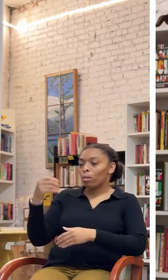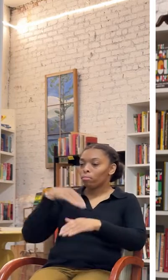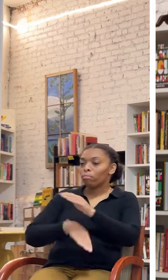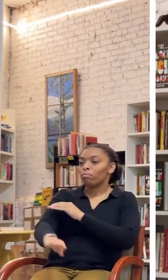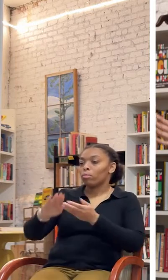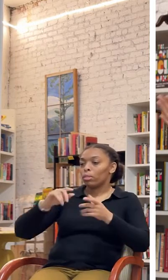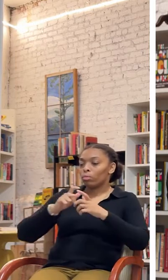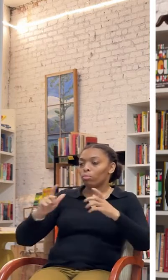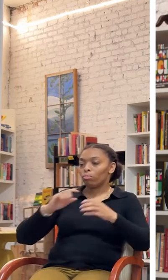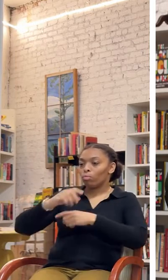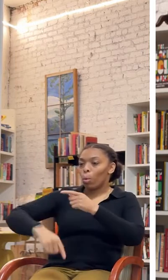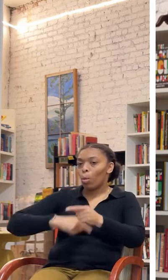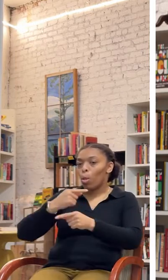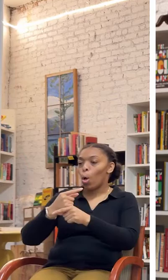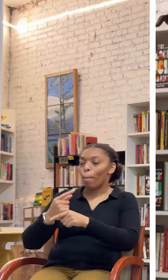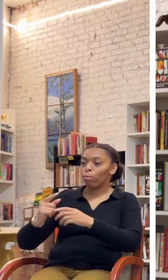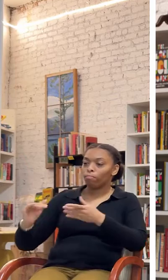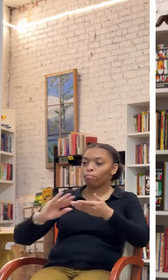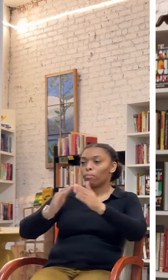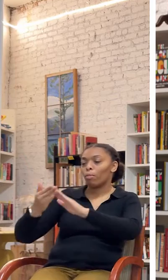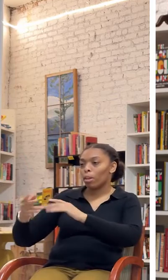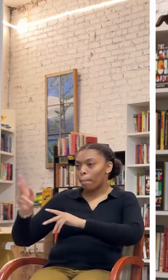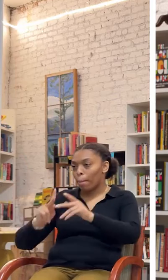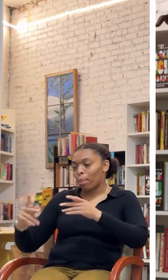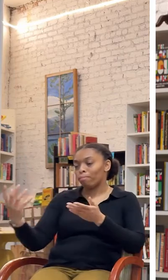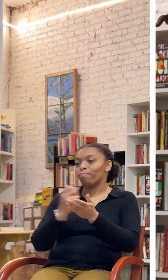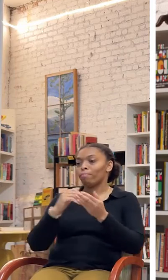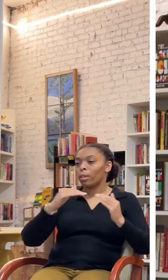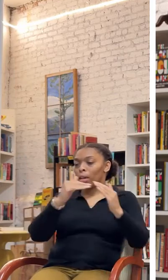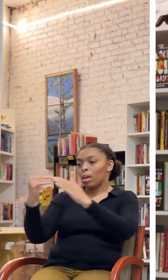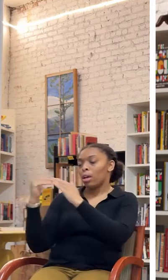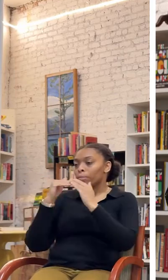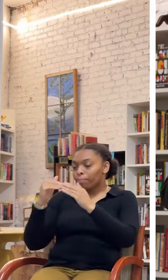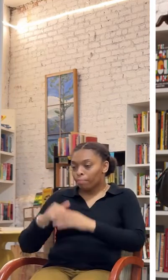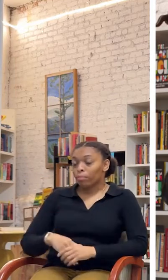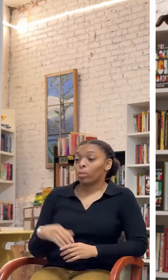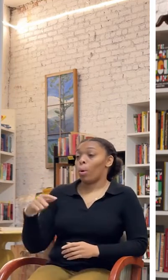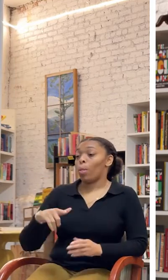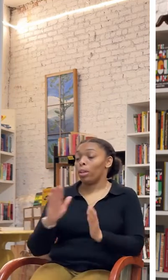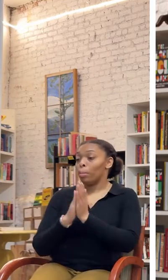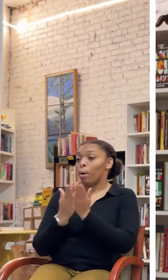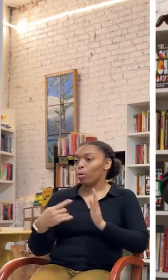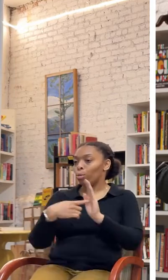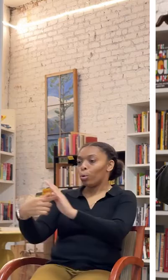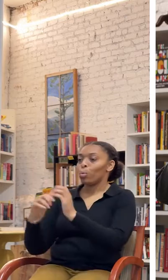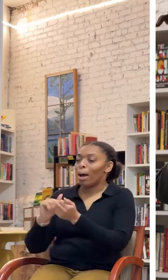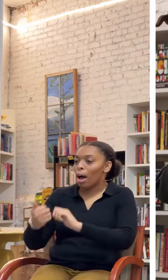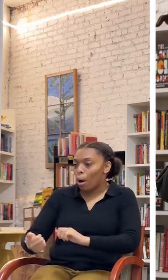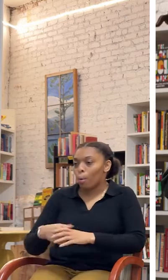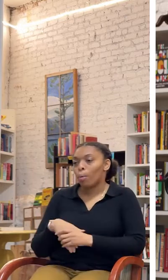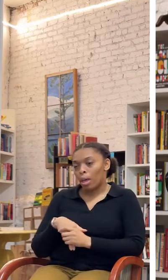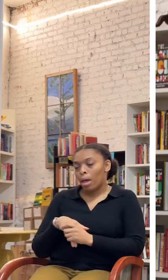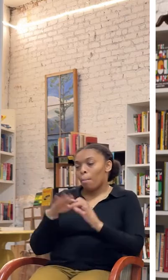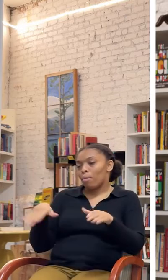global community of people striving for justice. And this book gives you like the map, right? It gives you